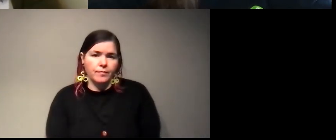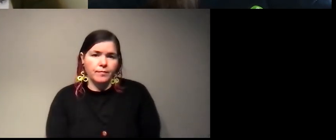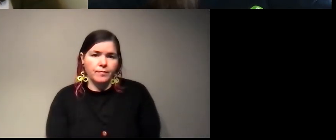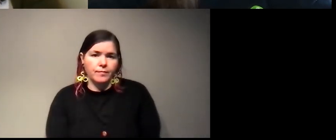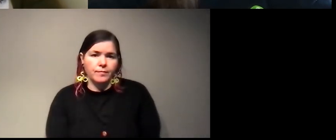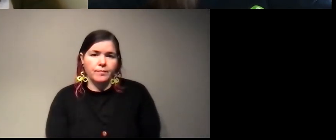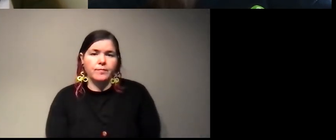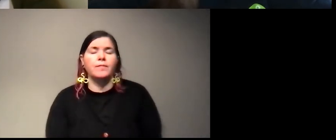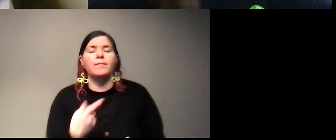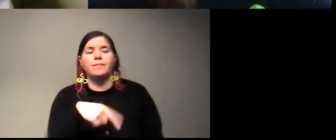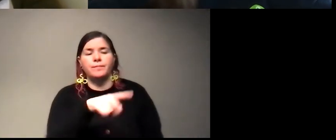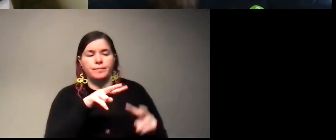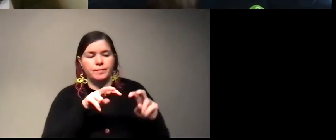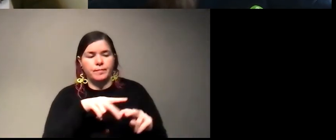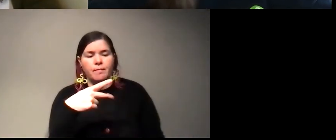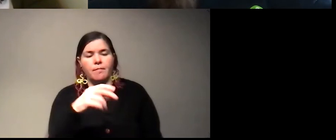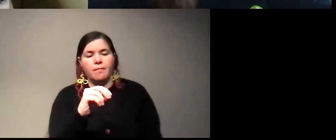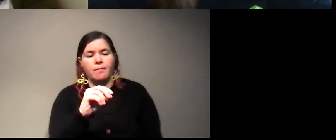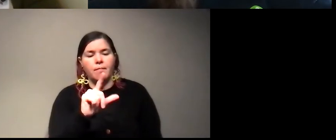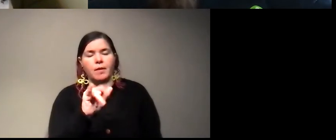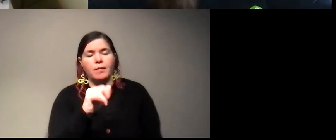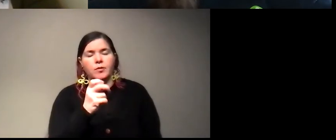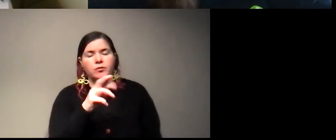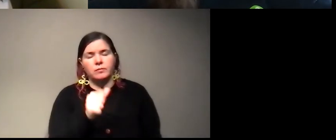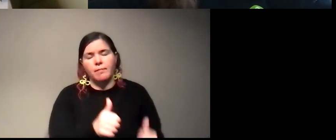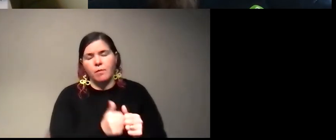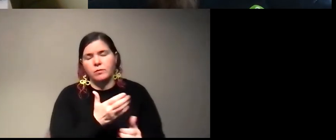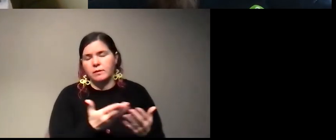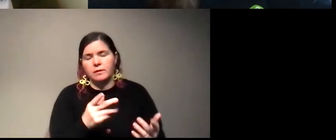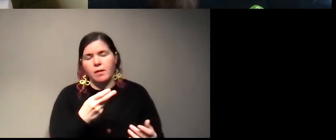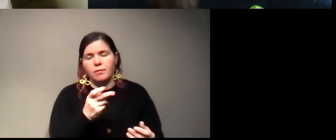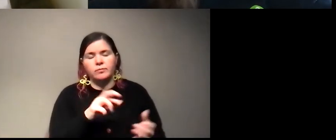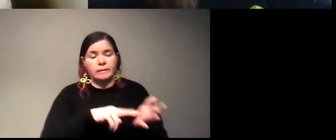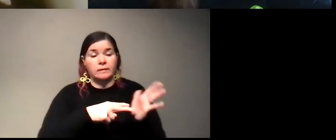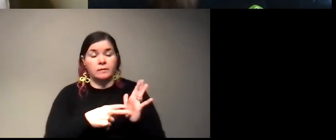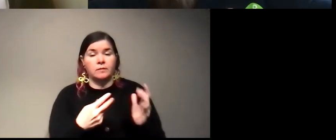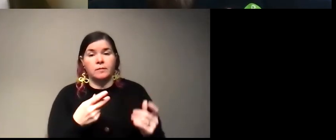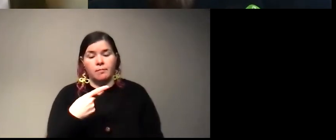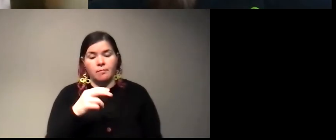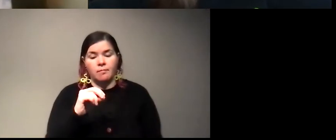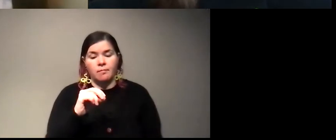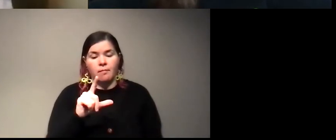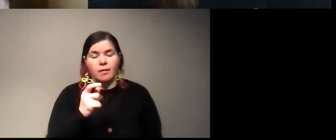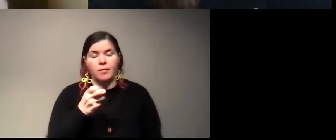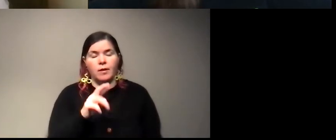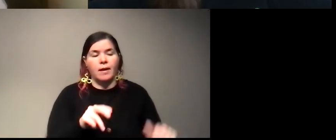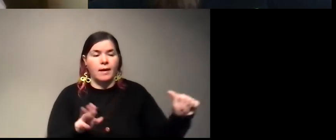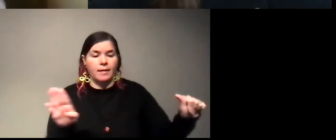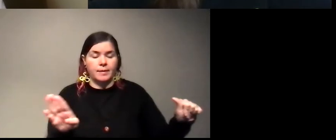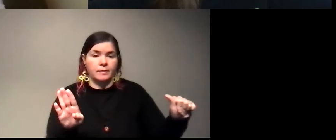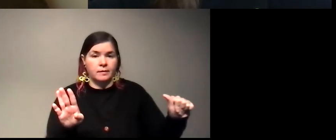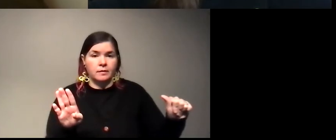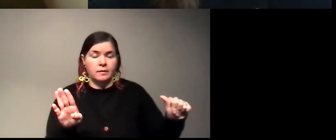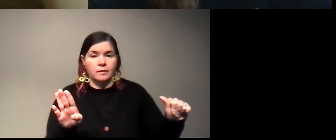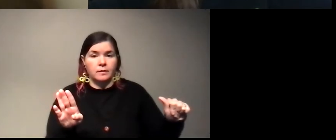at polymers. So most things are polymers. So all a polymer is if you have, units A and B, a polymer is